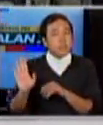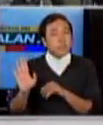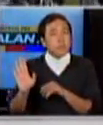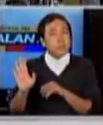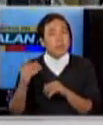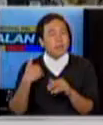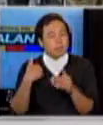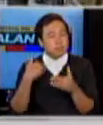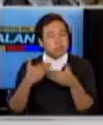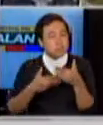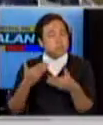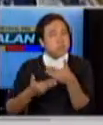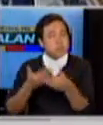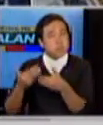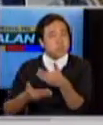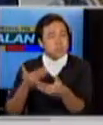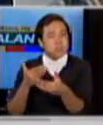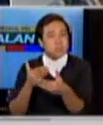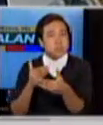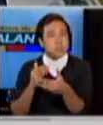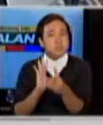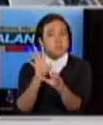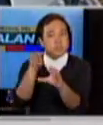of THP files, and then they put that in their own